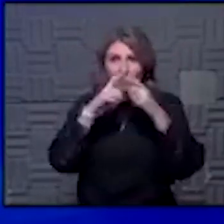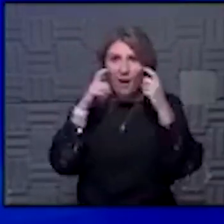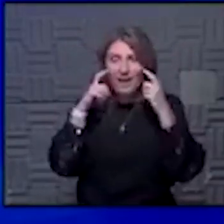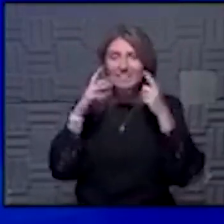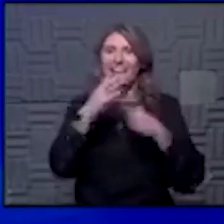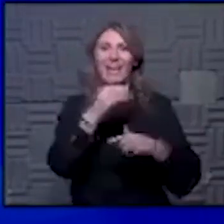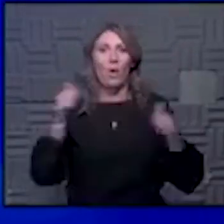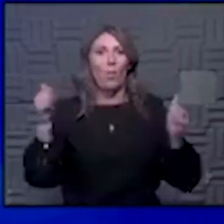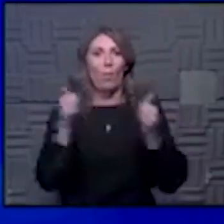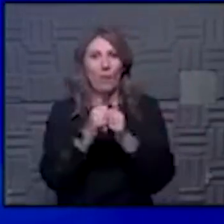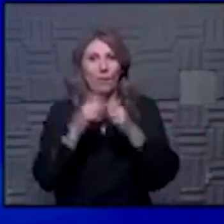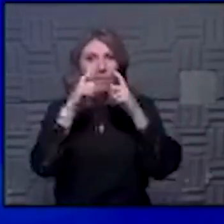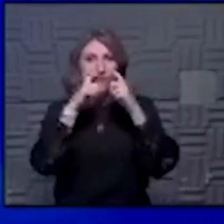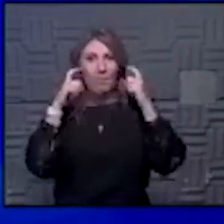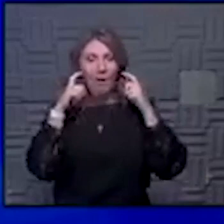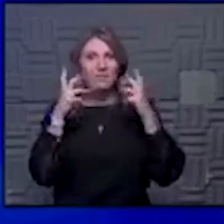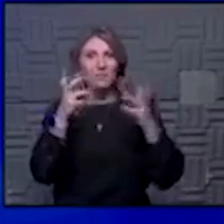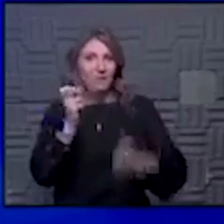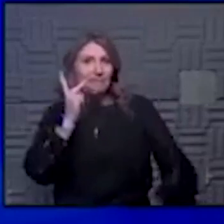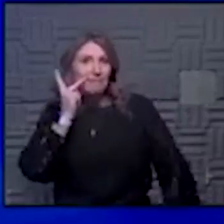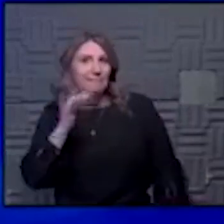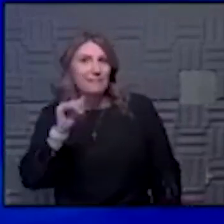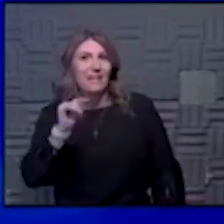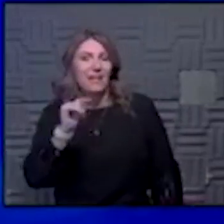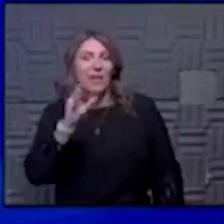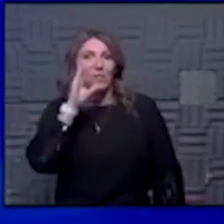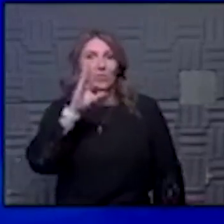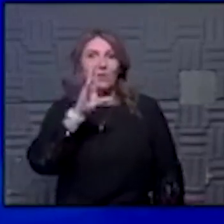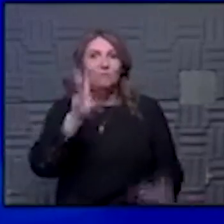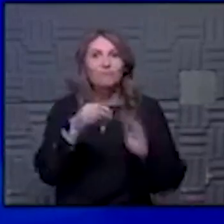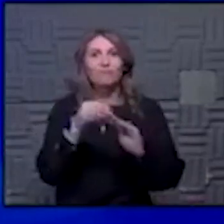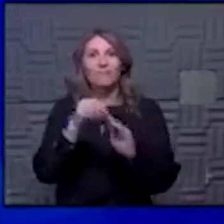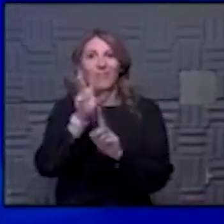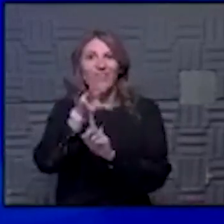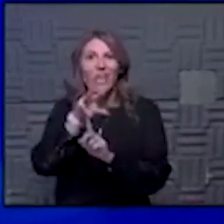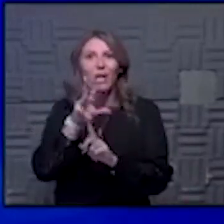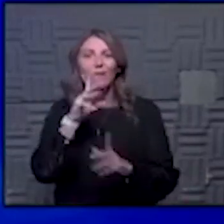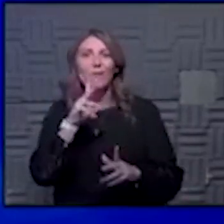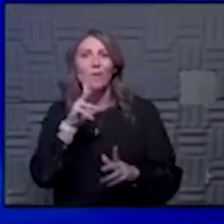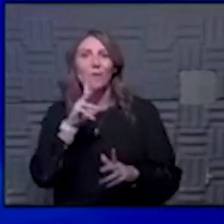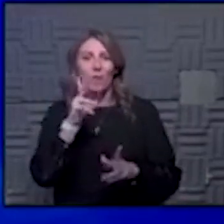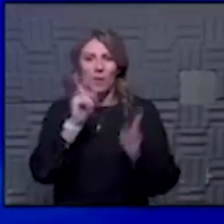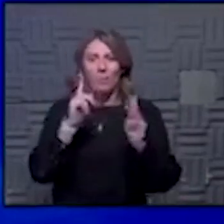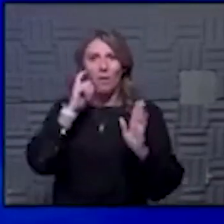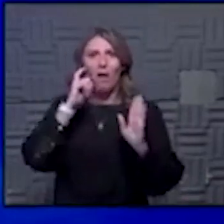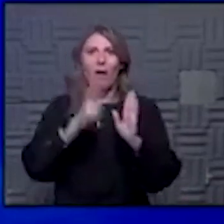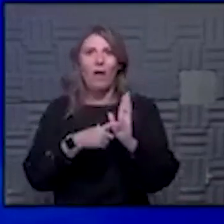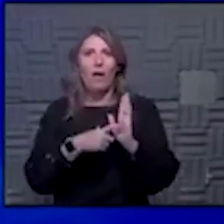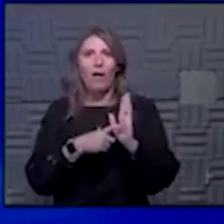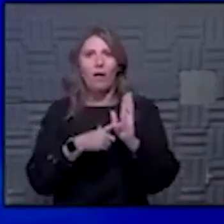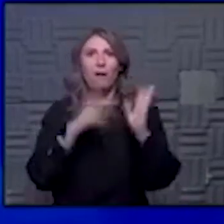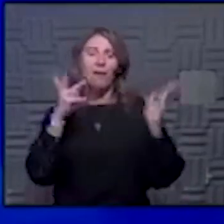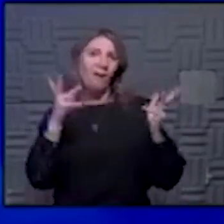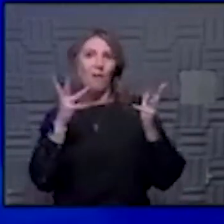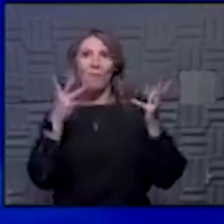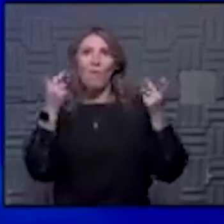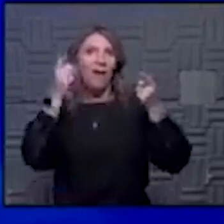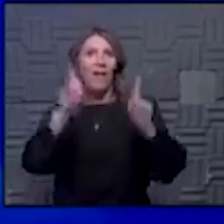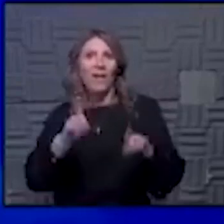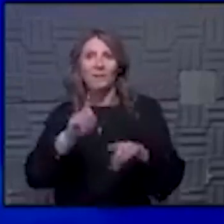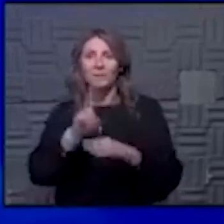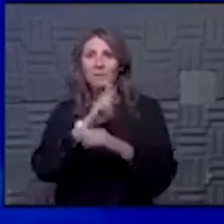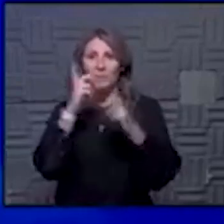mask, send it to us. We want to see it. We're going to make a video putting those together of people discovering the art of mask wearing all